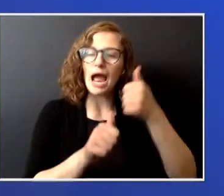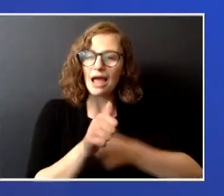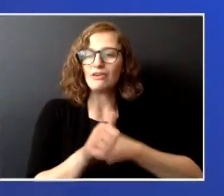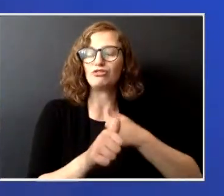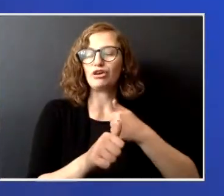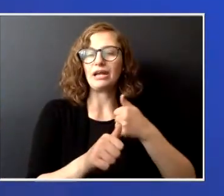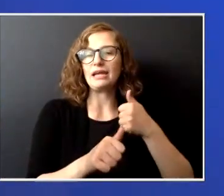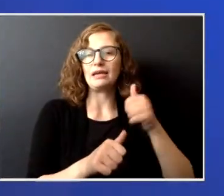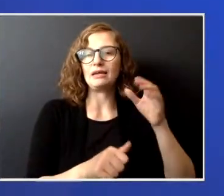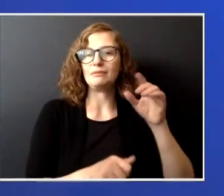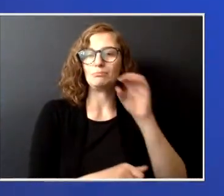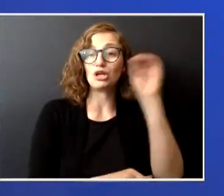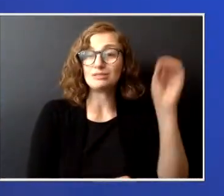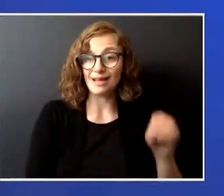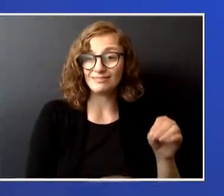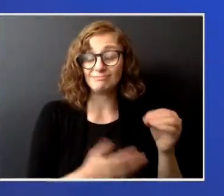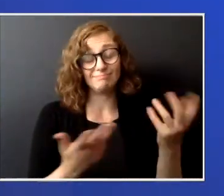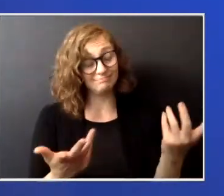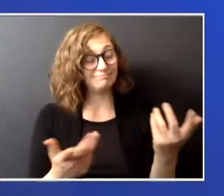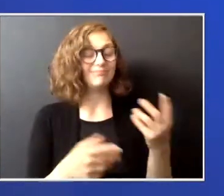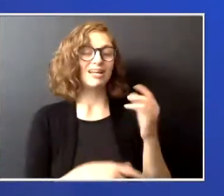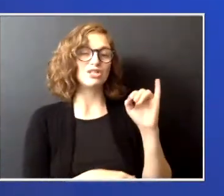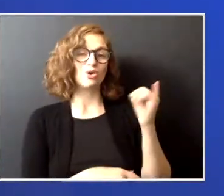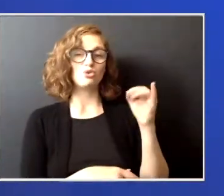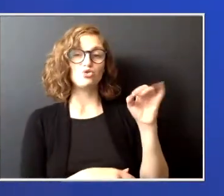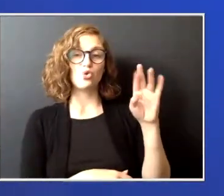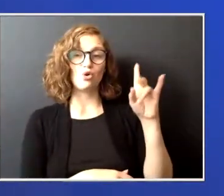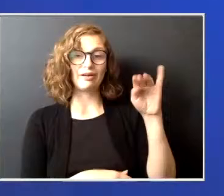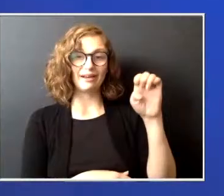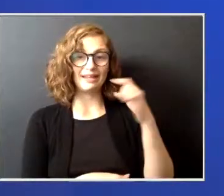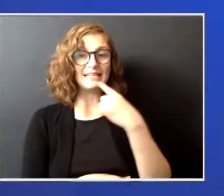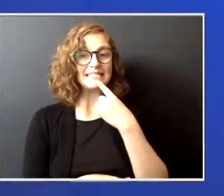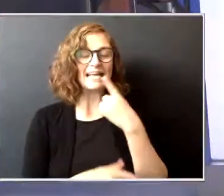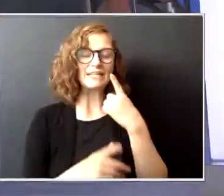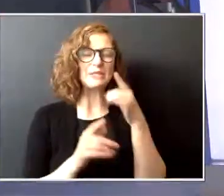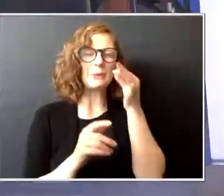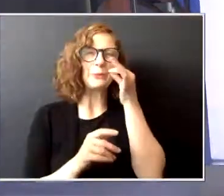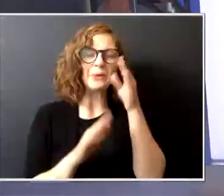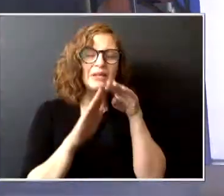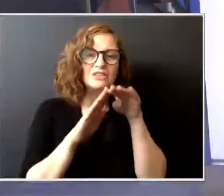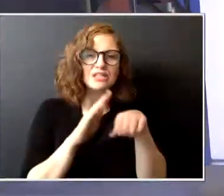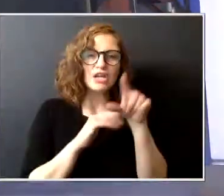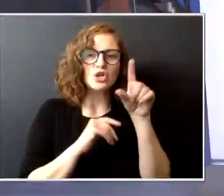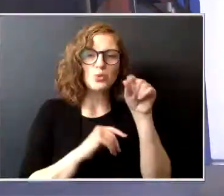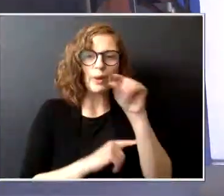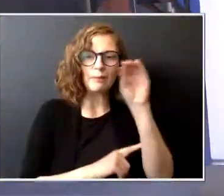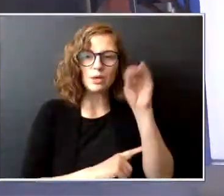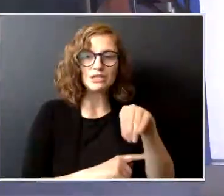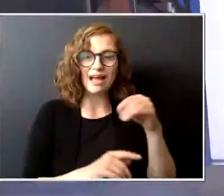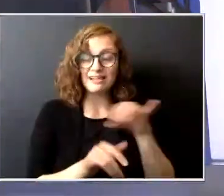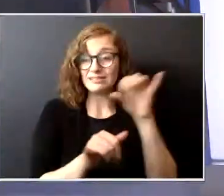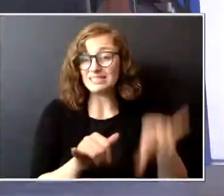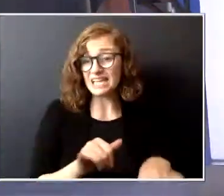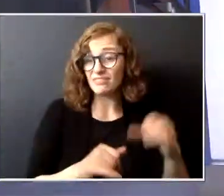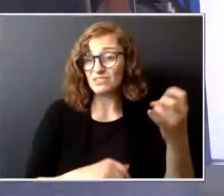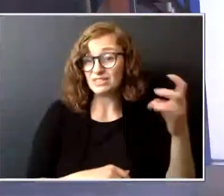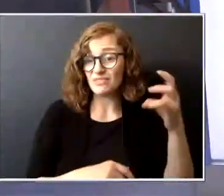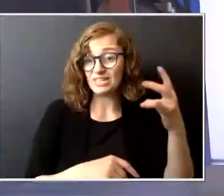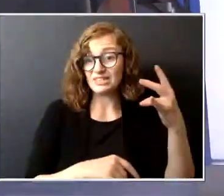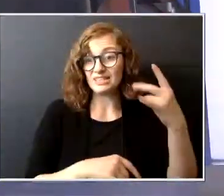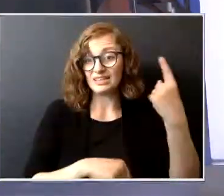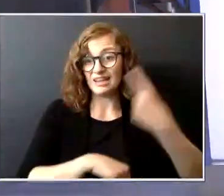saying she was just under 20% and she was there for 17 days, that's pretty spot on. Yeah. So 12 years later, do you still feel